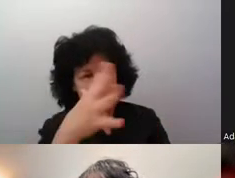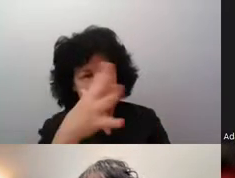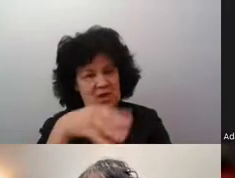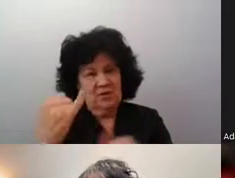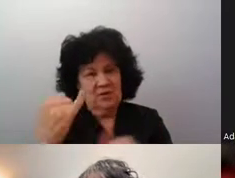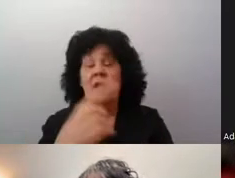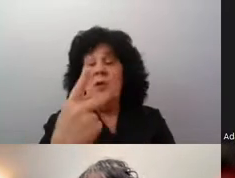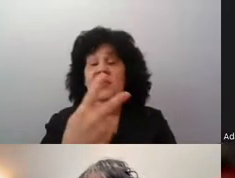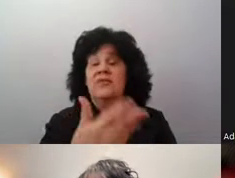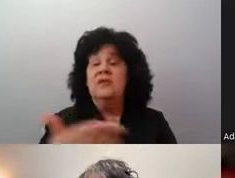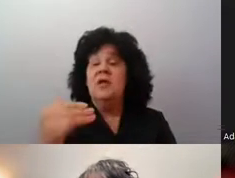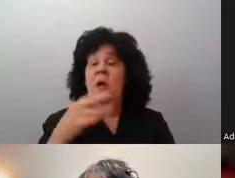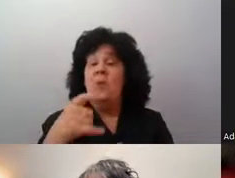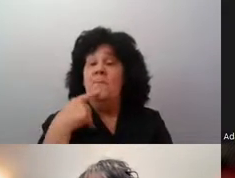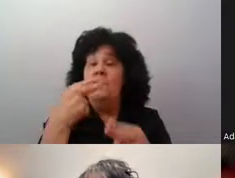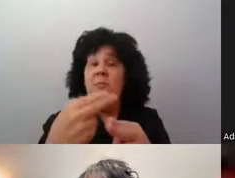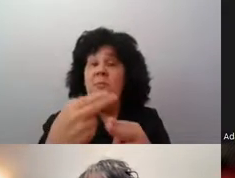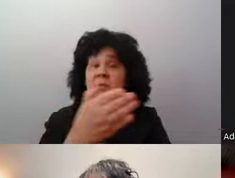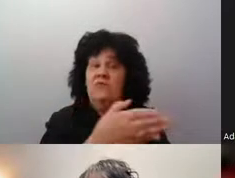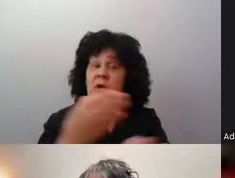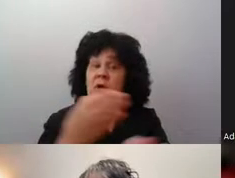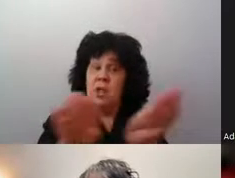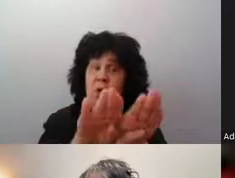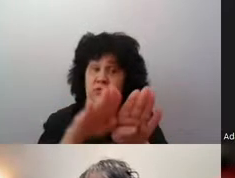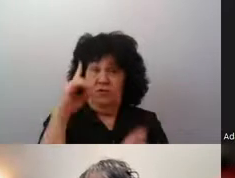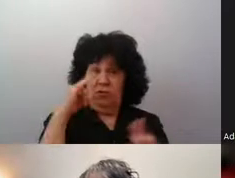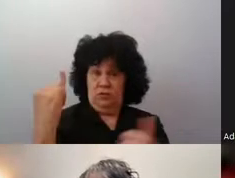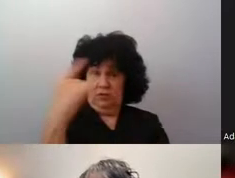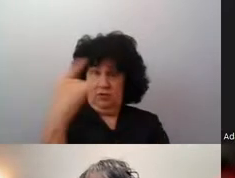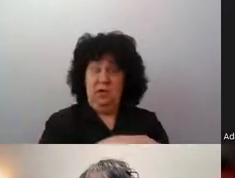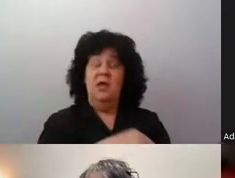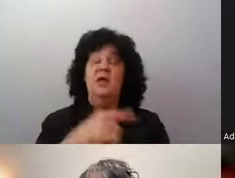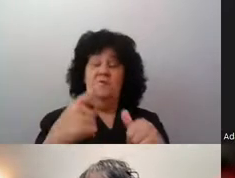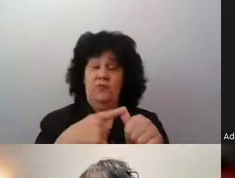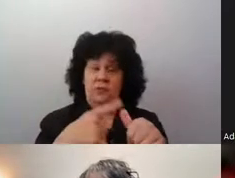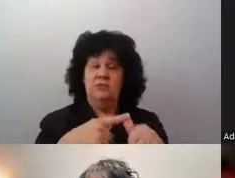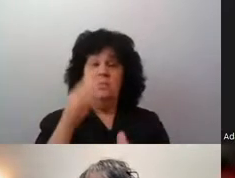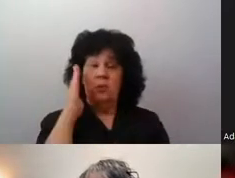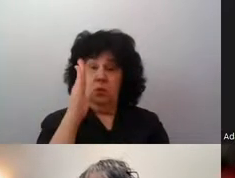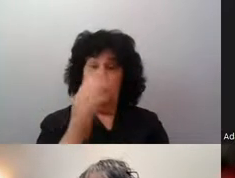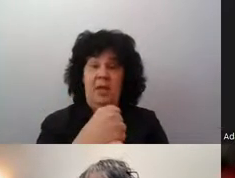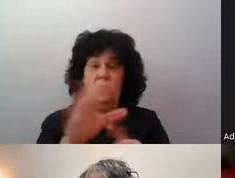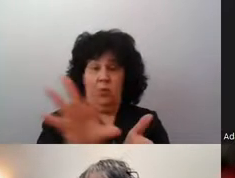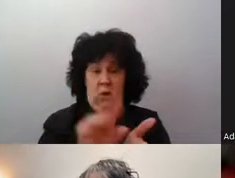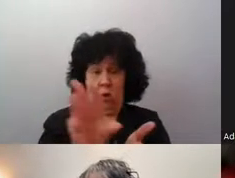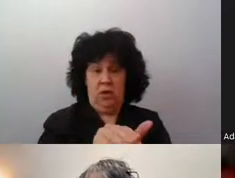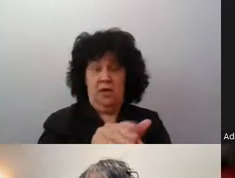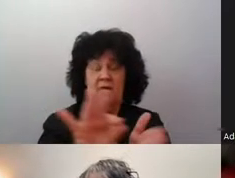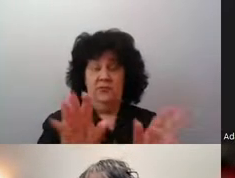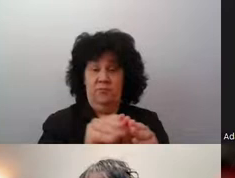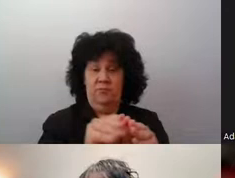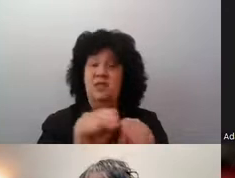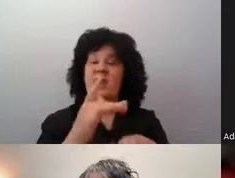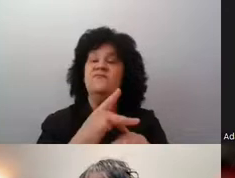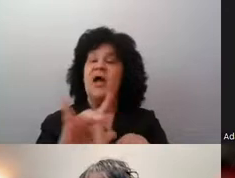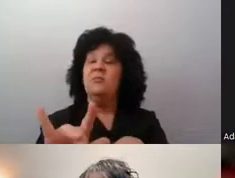things I wanted to mention before we close for the day. First of all, we are going to make a recording of this meeting available as we had done